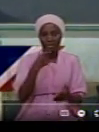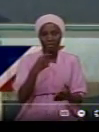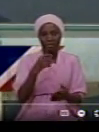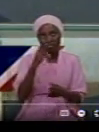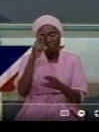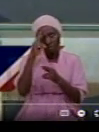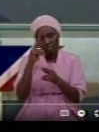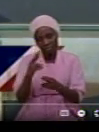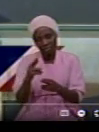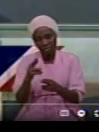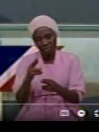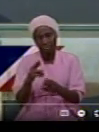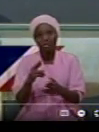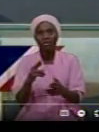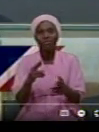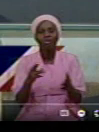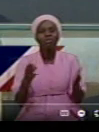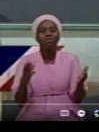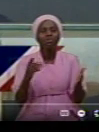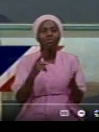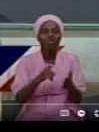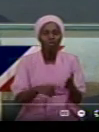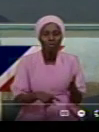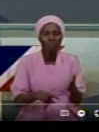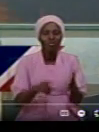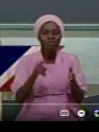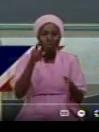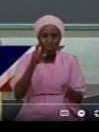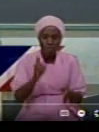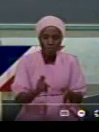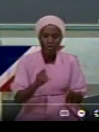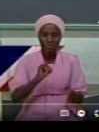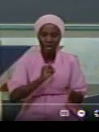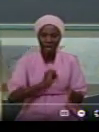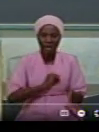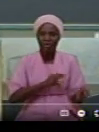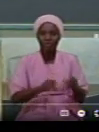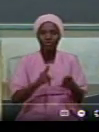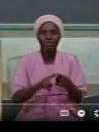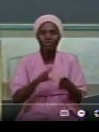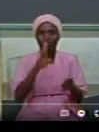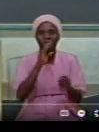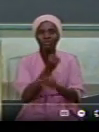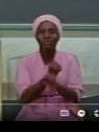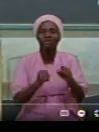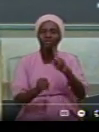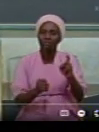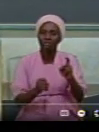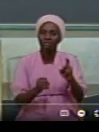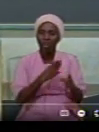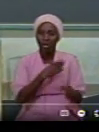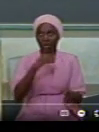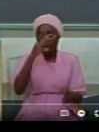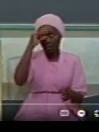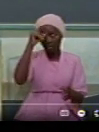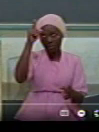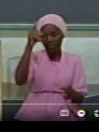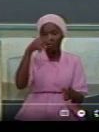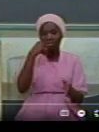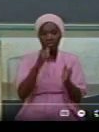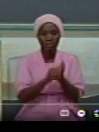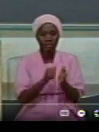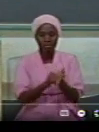"Sirs, what must I do to be saved?" And they said, "Believe on the Lord